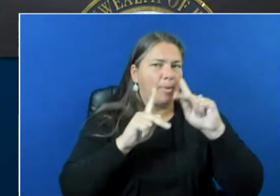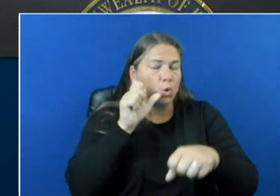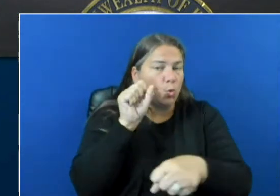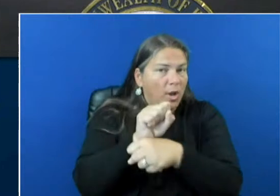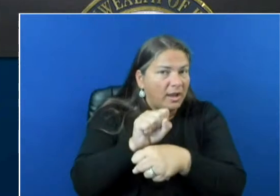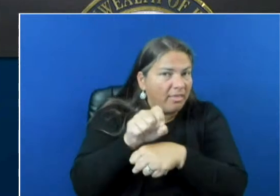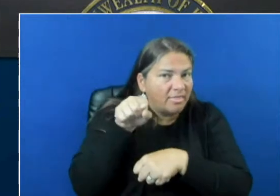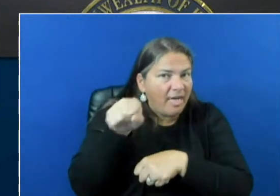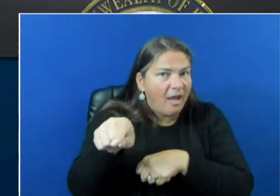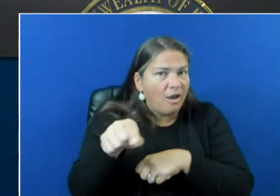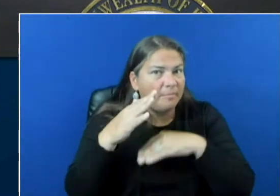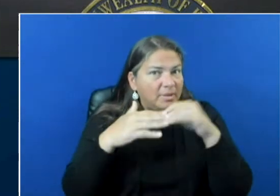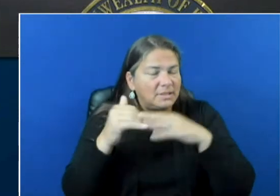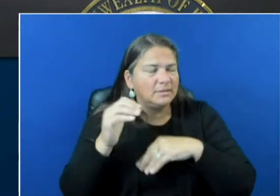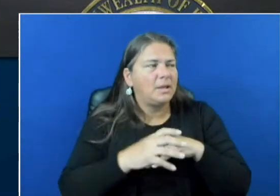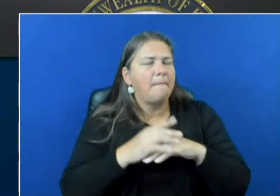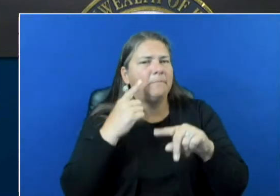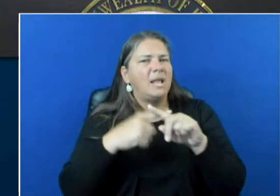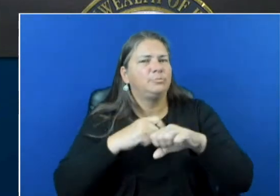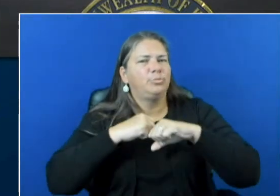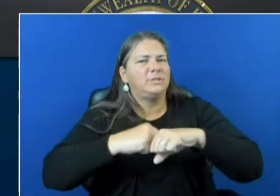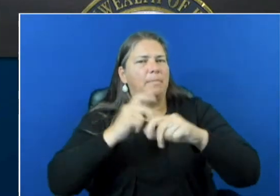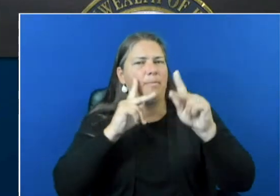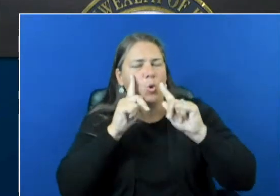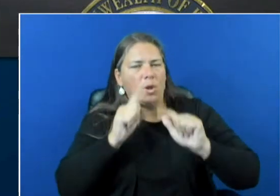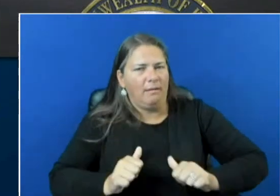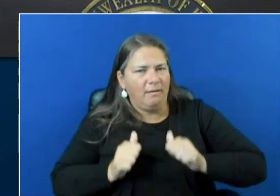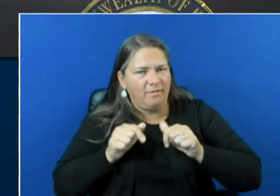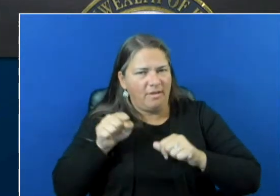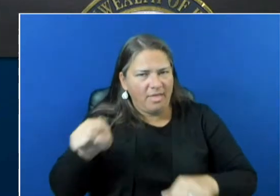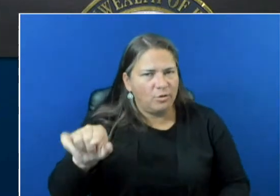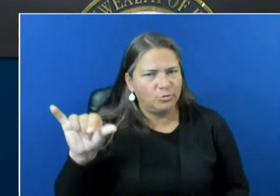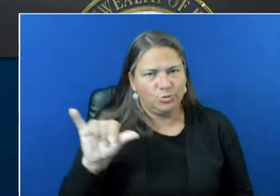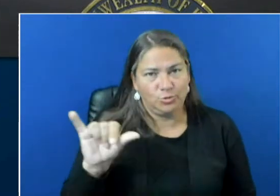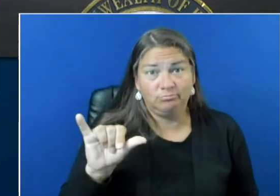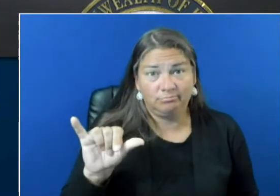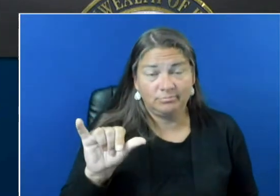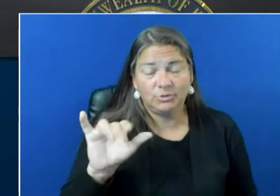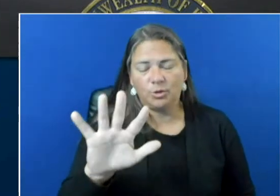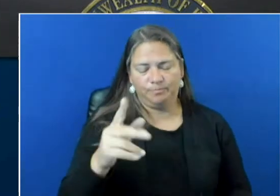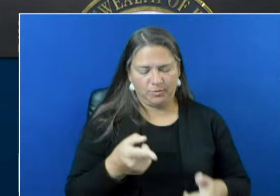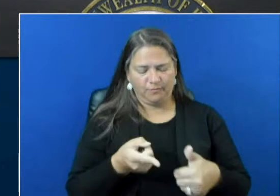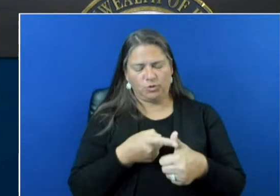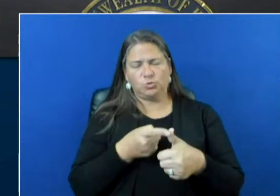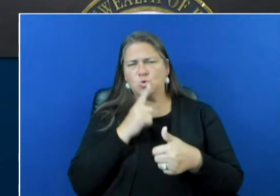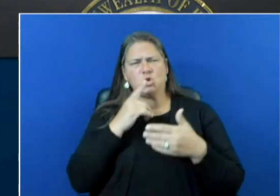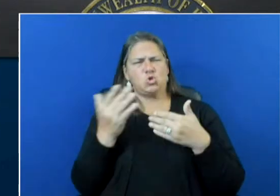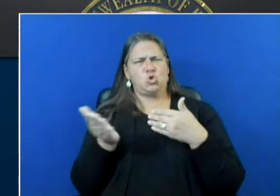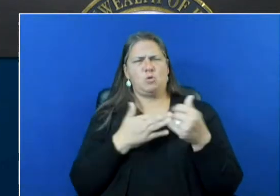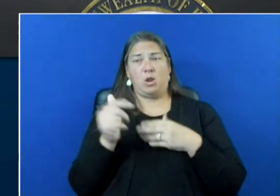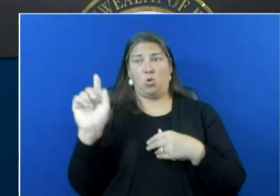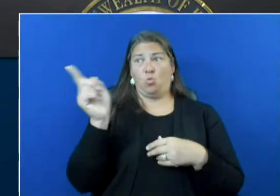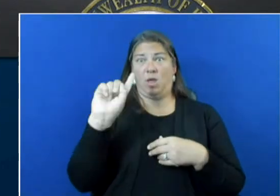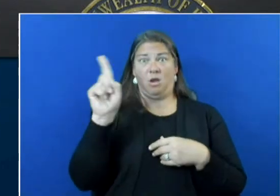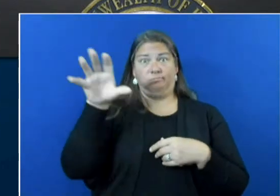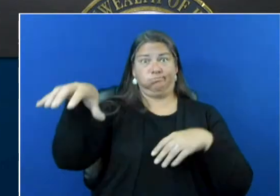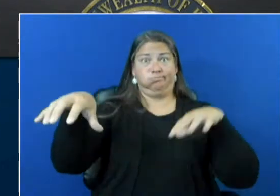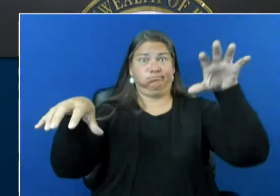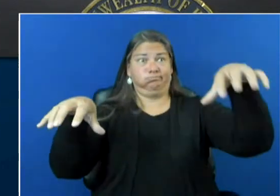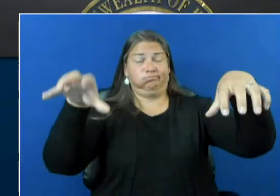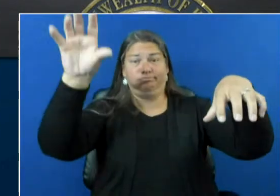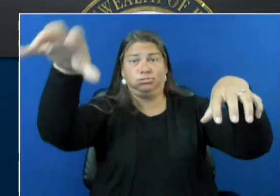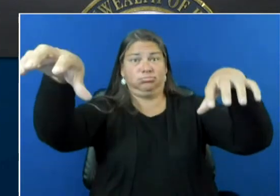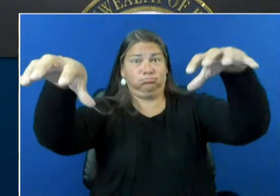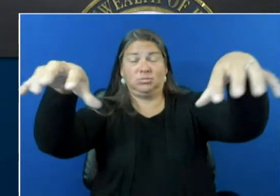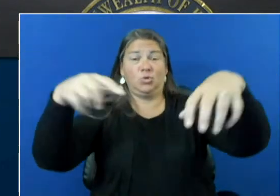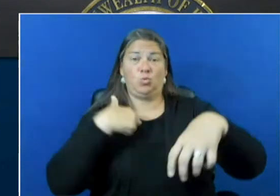but also all of the residents. So first, no matter where these facilities are located, we are going to require